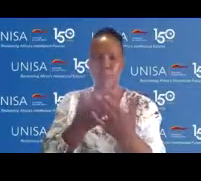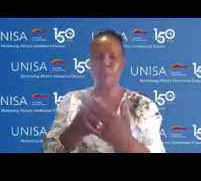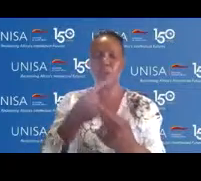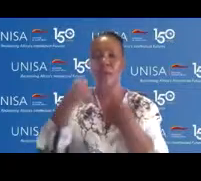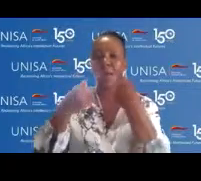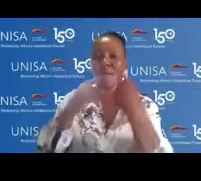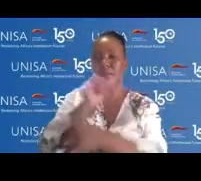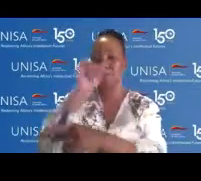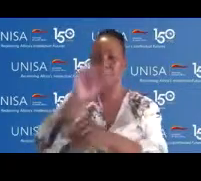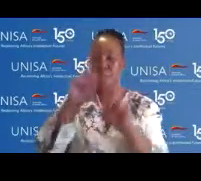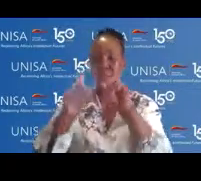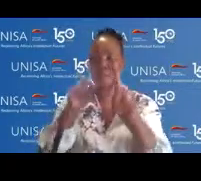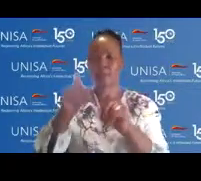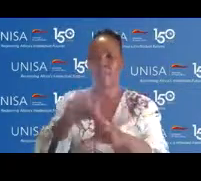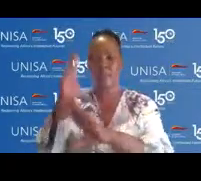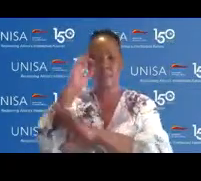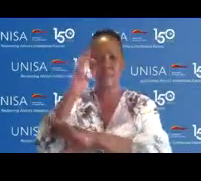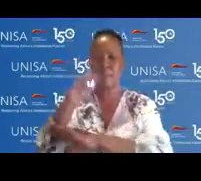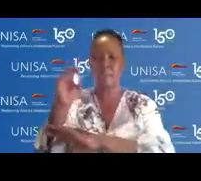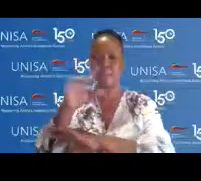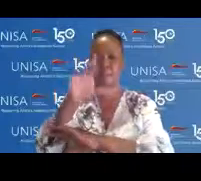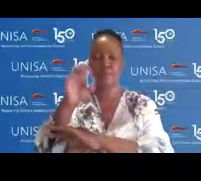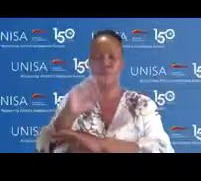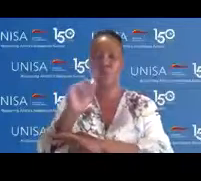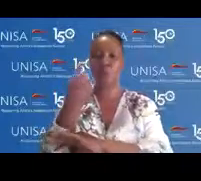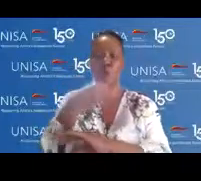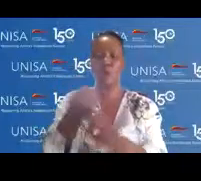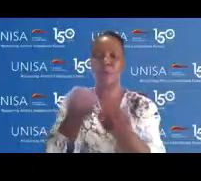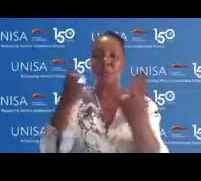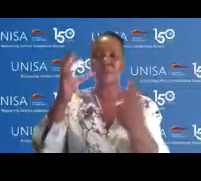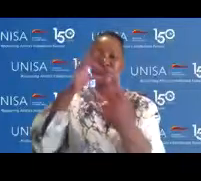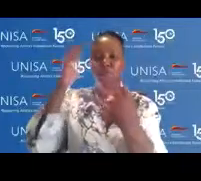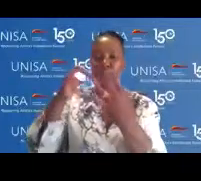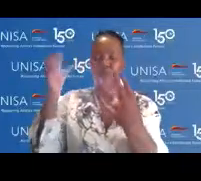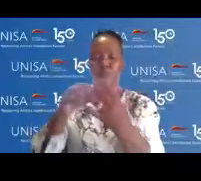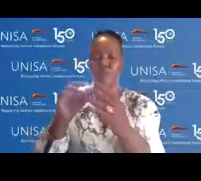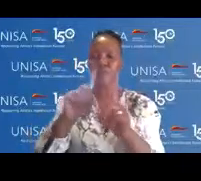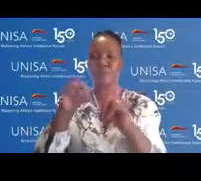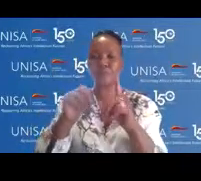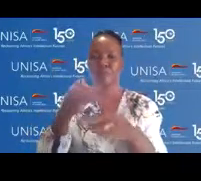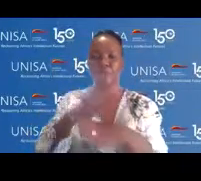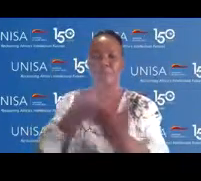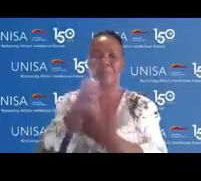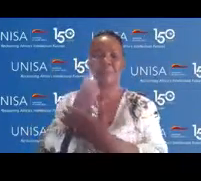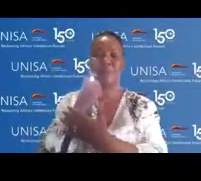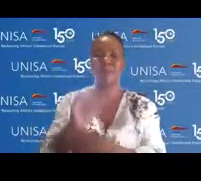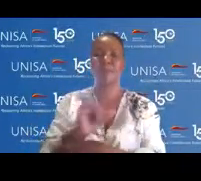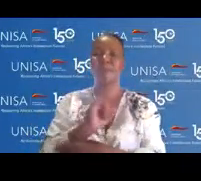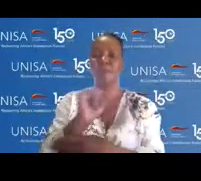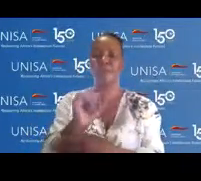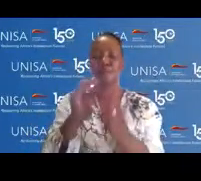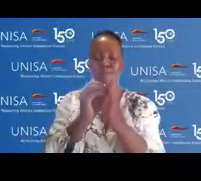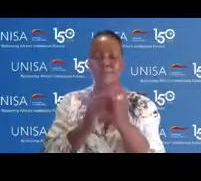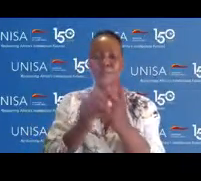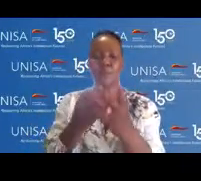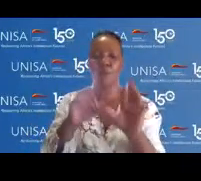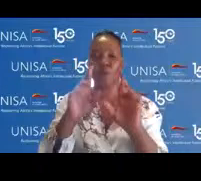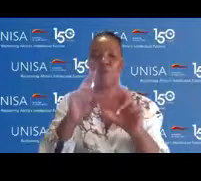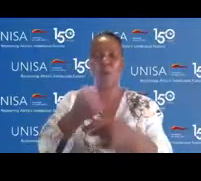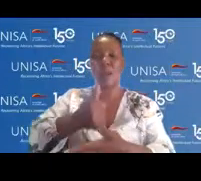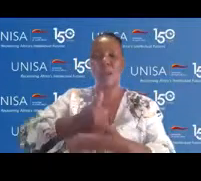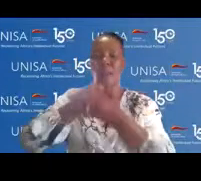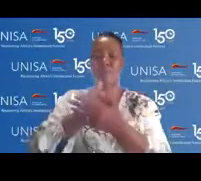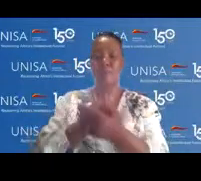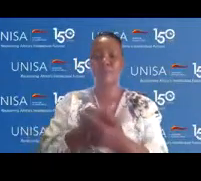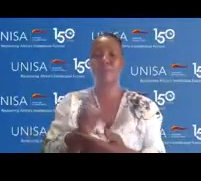Moodle proctoring, it's only multiple choice. So it makes it kind of easy then to set up. So hopefully that will help you guys as well.